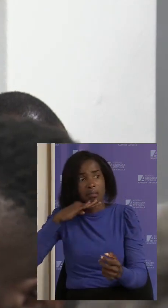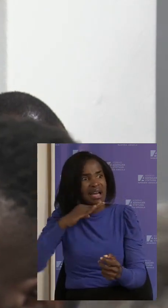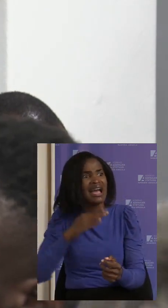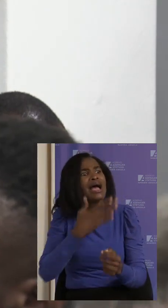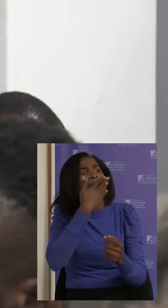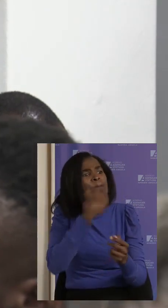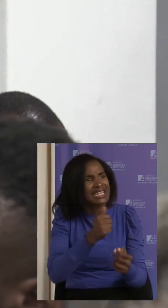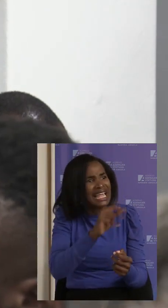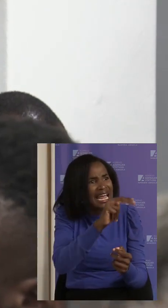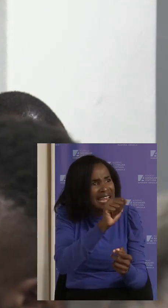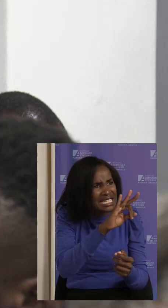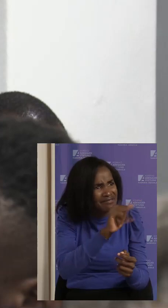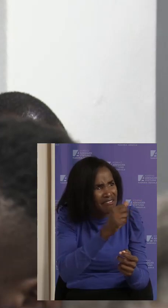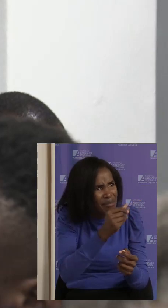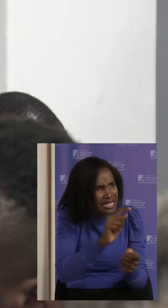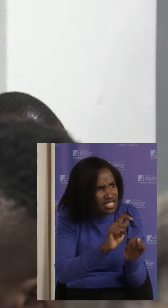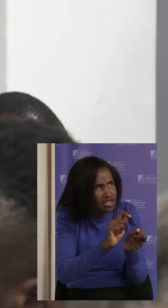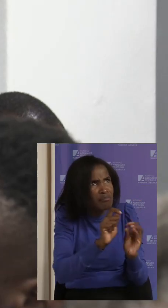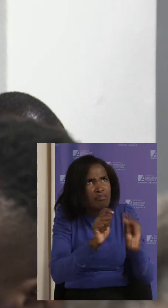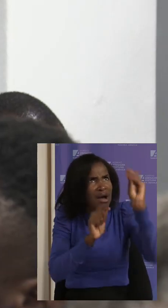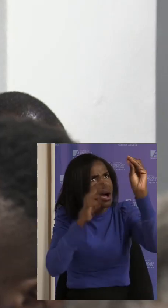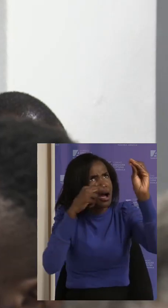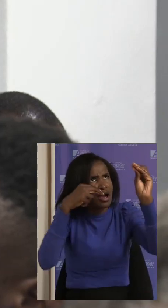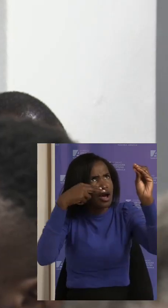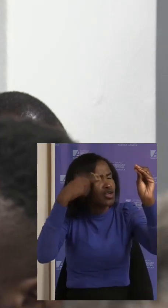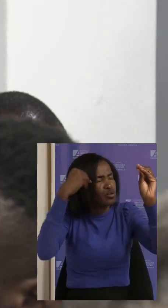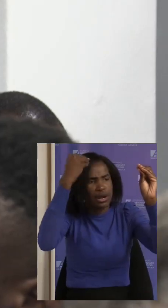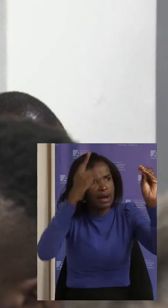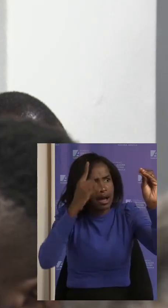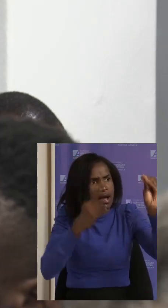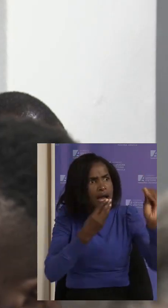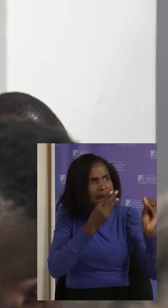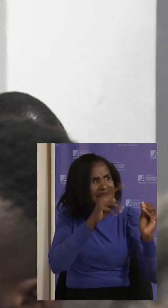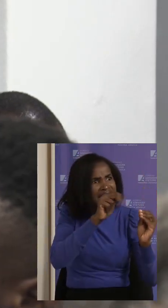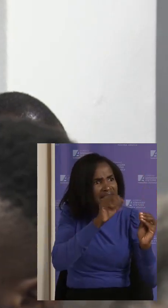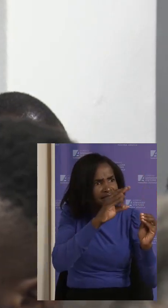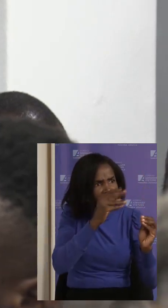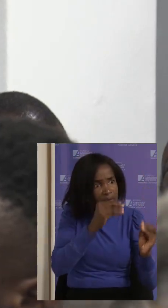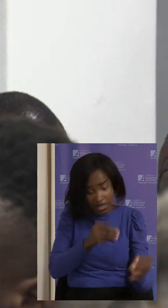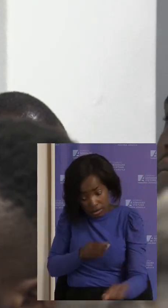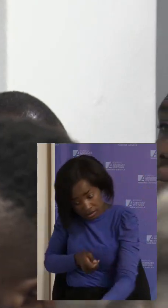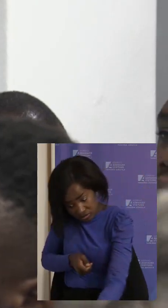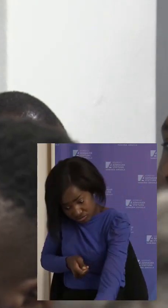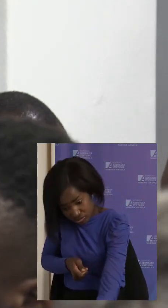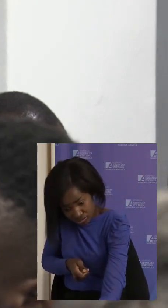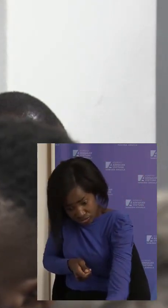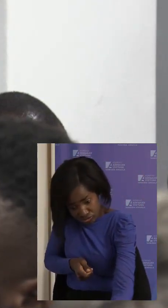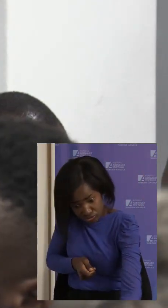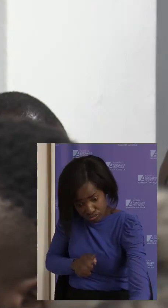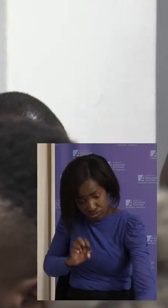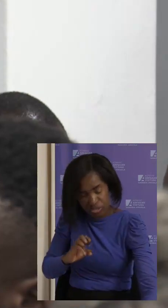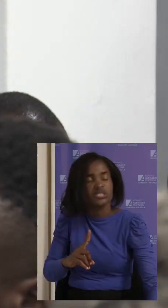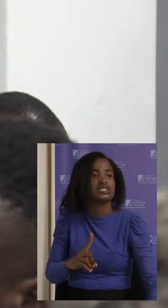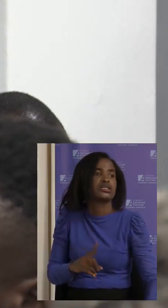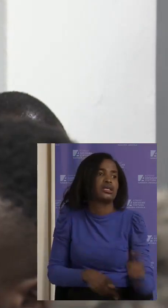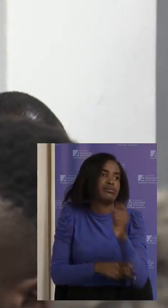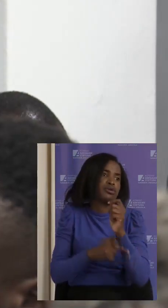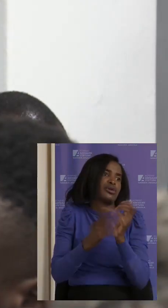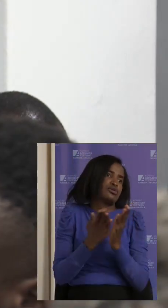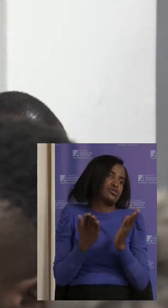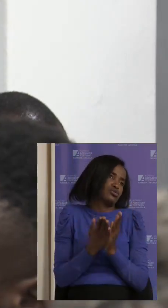to ECE? Because we'll prioritize our children's well-being and say that that's where the need is, and that's how we flip the costing model to say we're